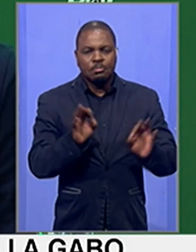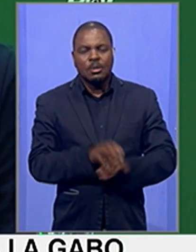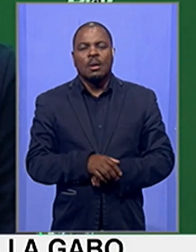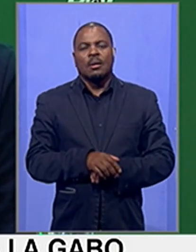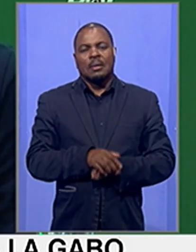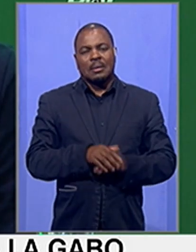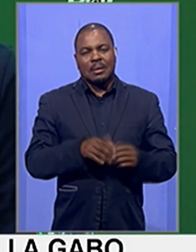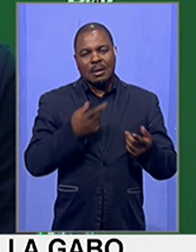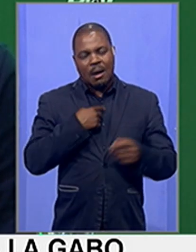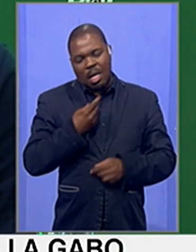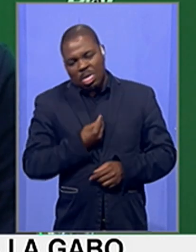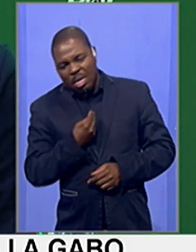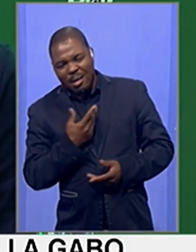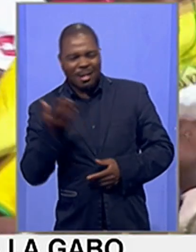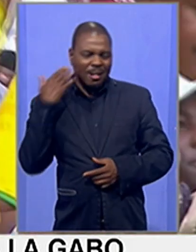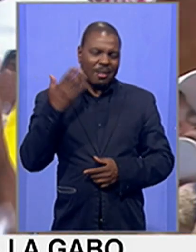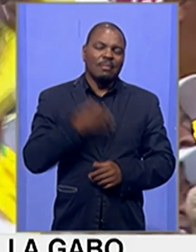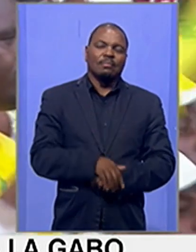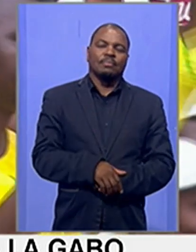a little bit younger at that time